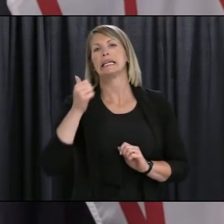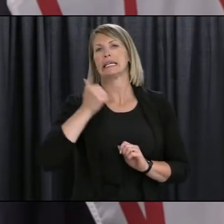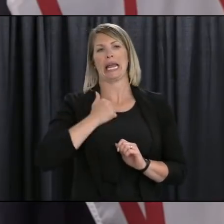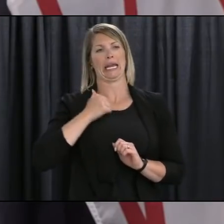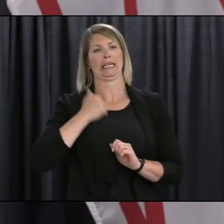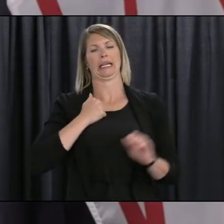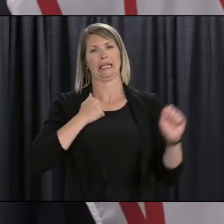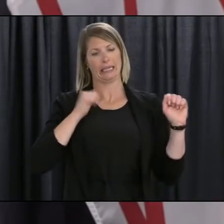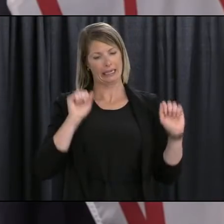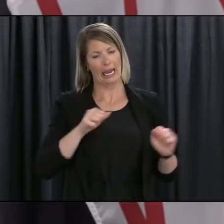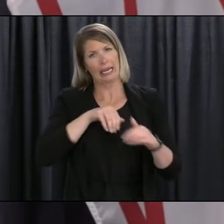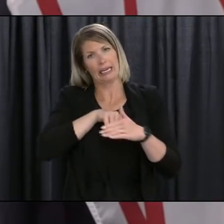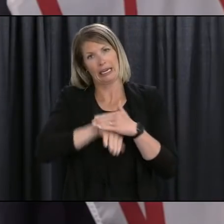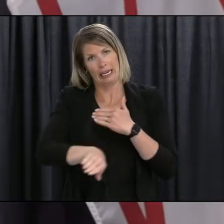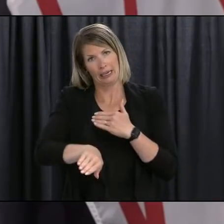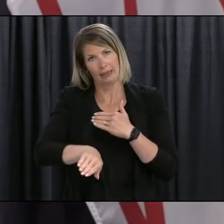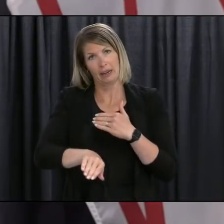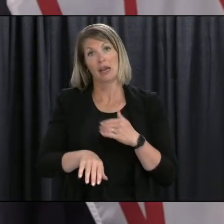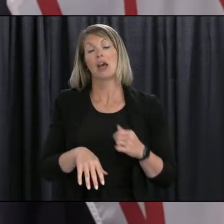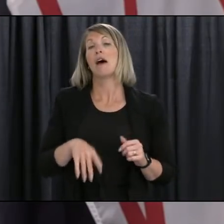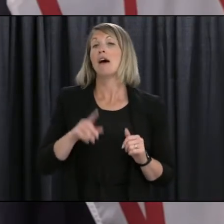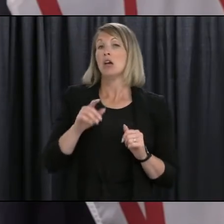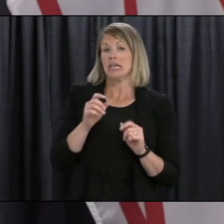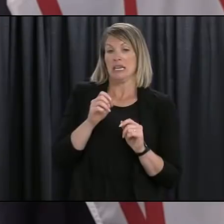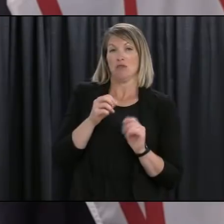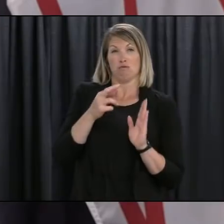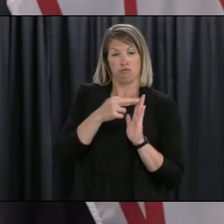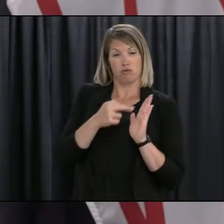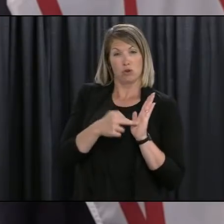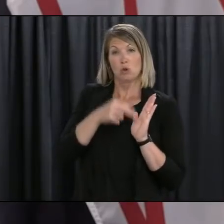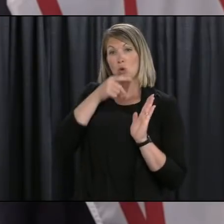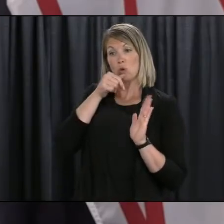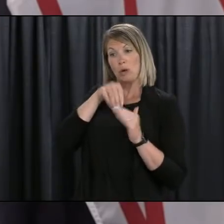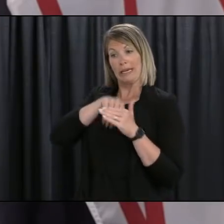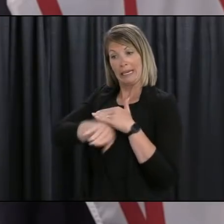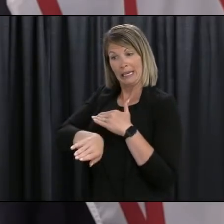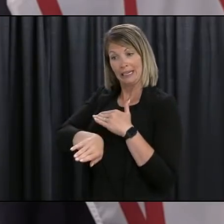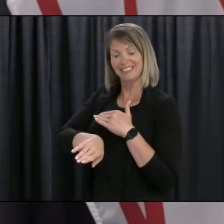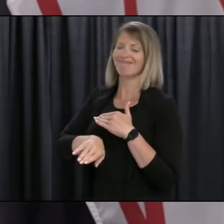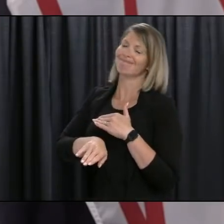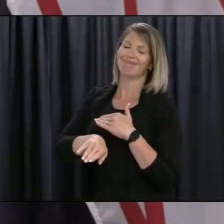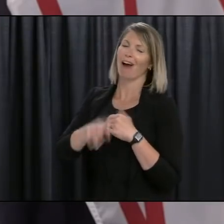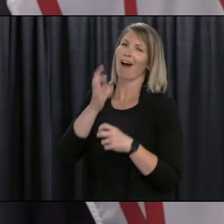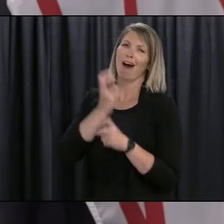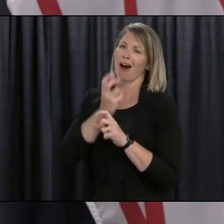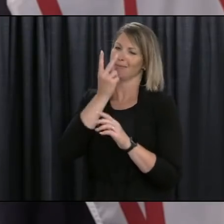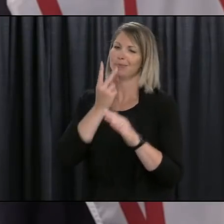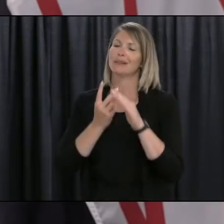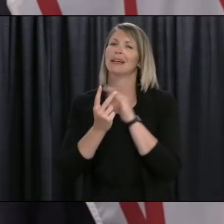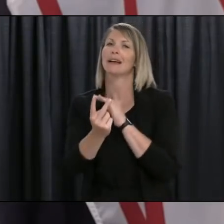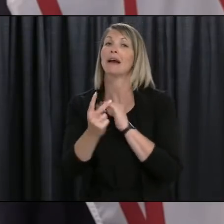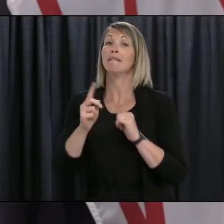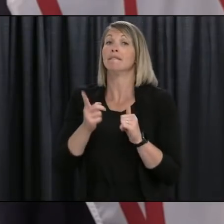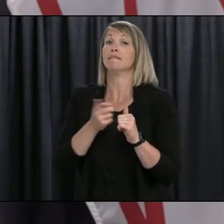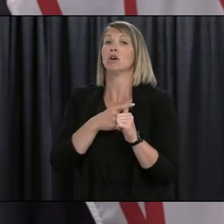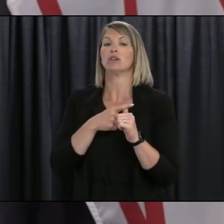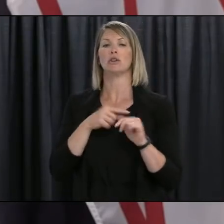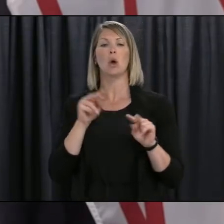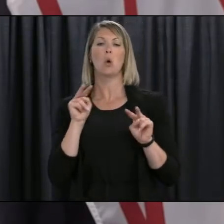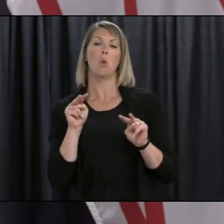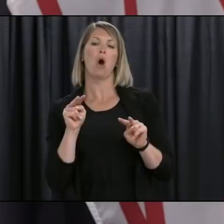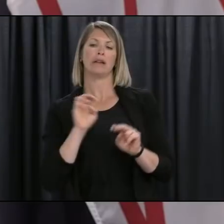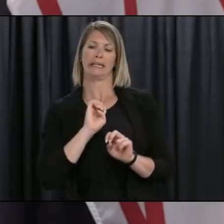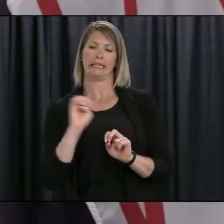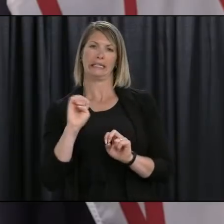what the conditions would be, it's a little early to tell, but over the next month or so we'll be monitoring that, monitoring what happens within the Atlantic